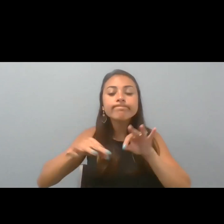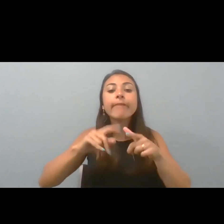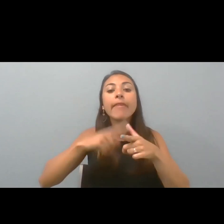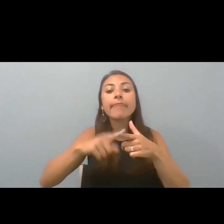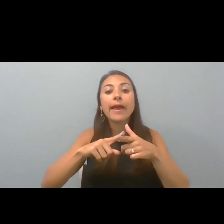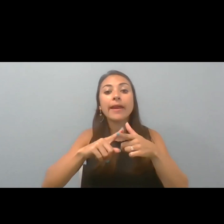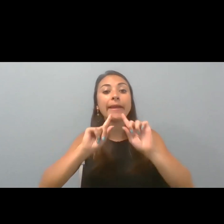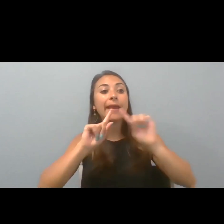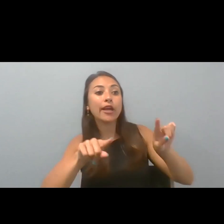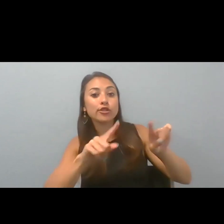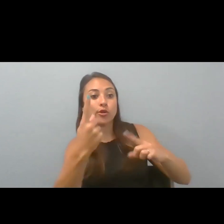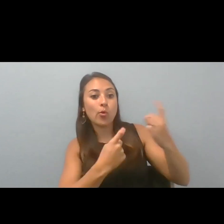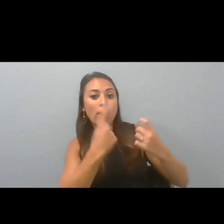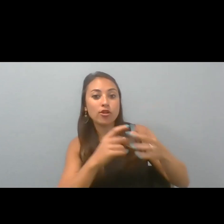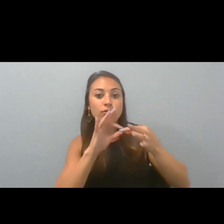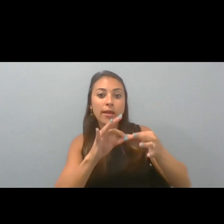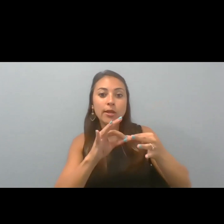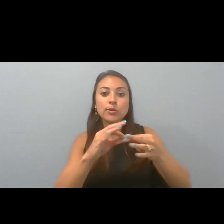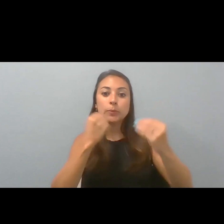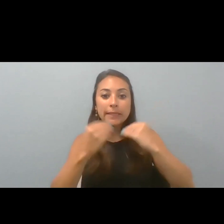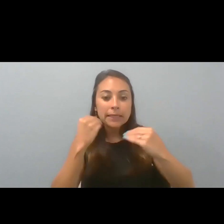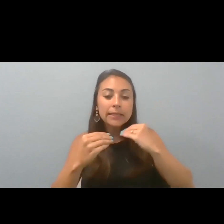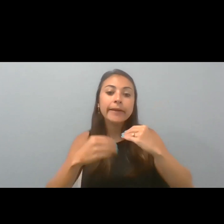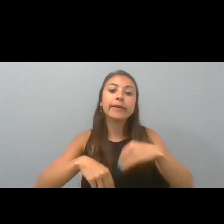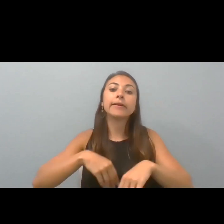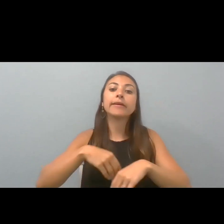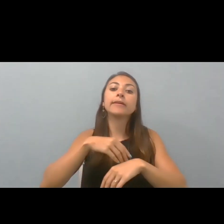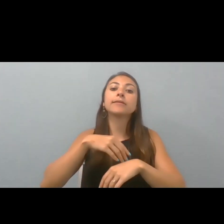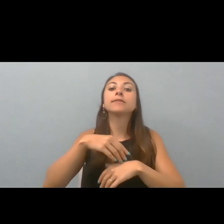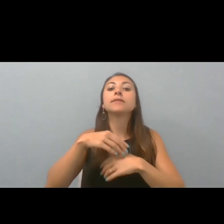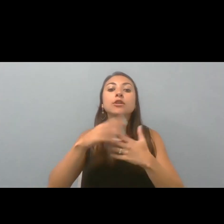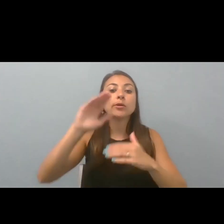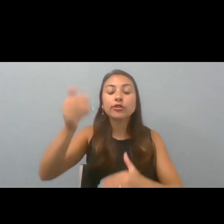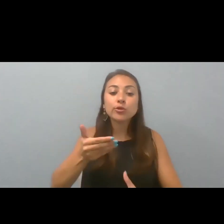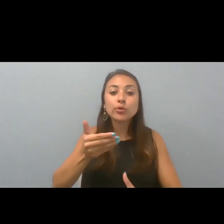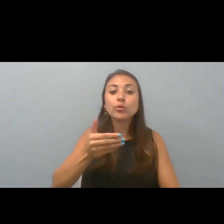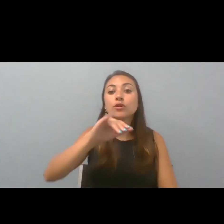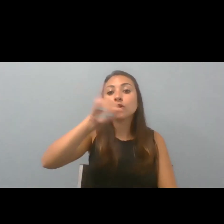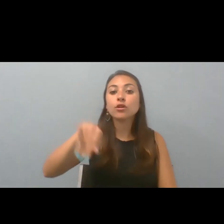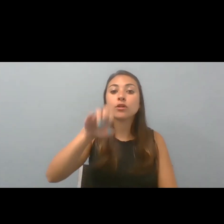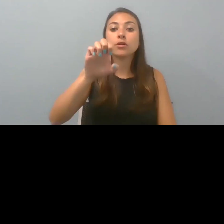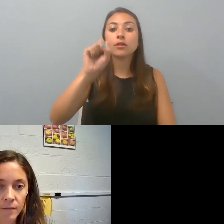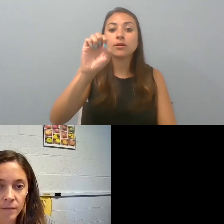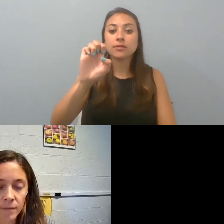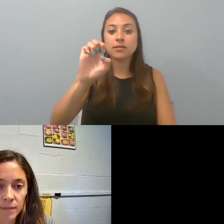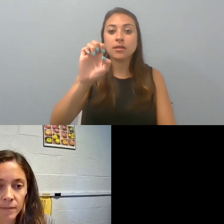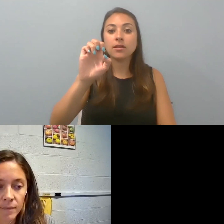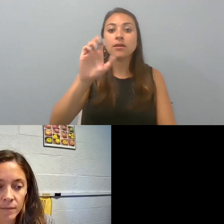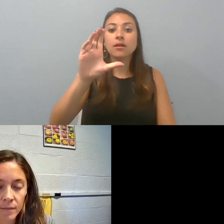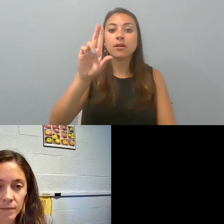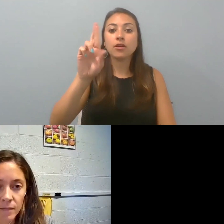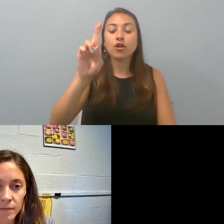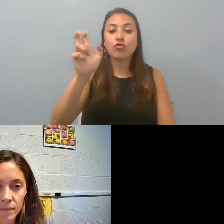about dining at Brown. So please let me introduce our panelists for today. Jesse Curran, who is our Director of Wellness and